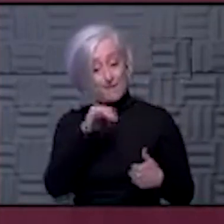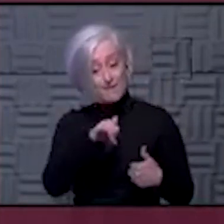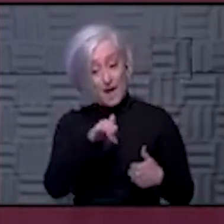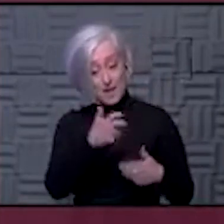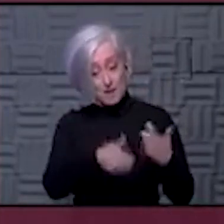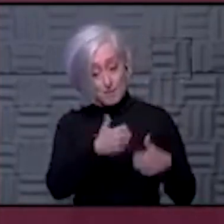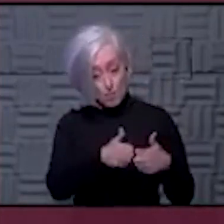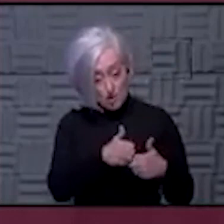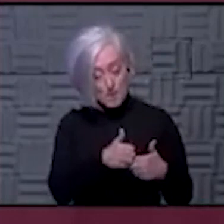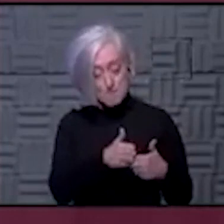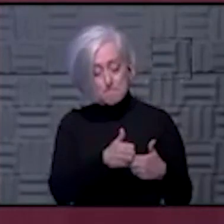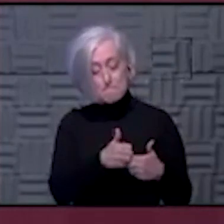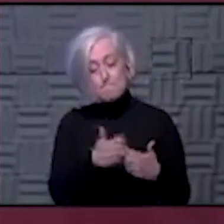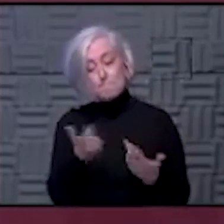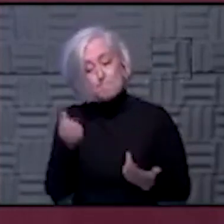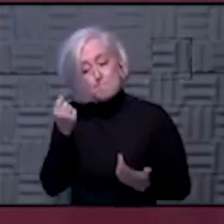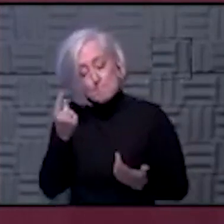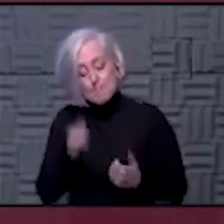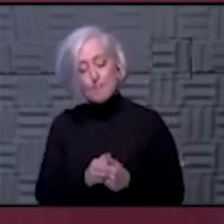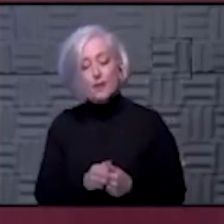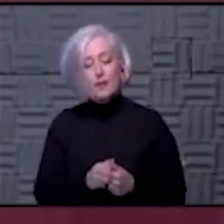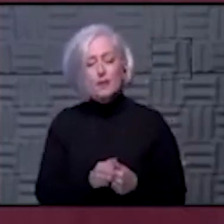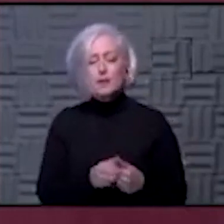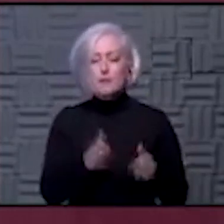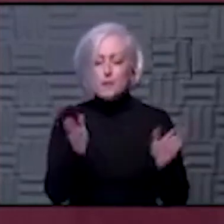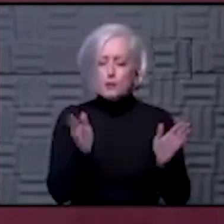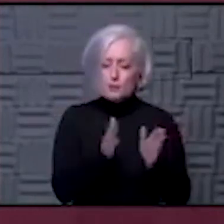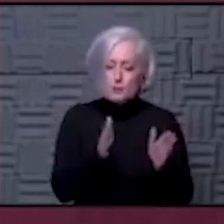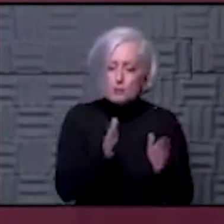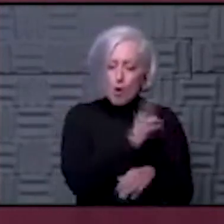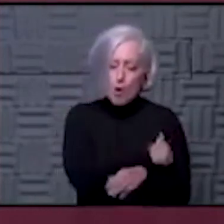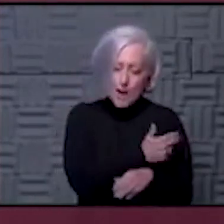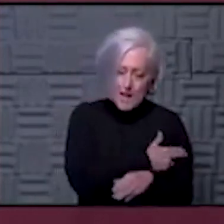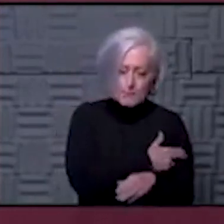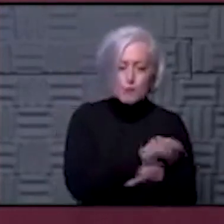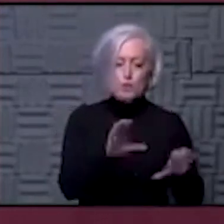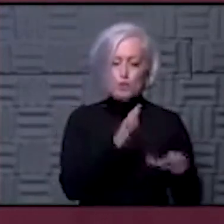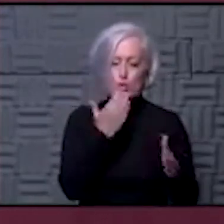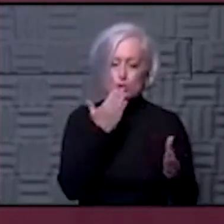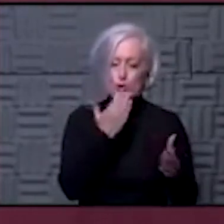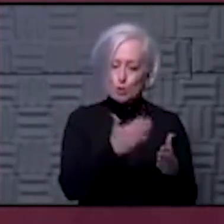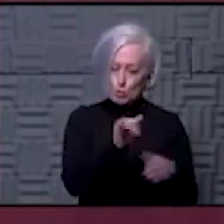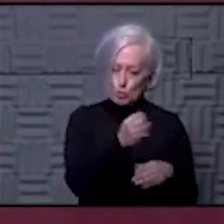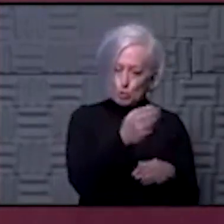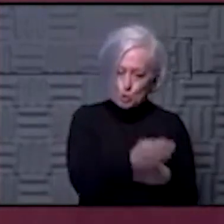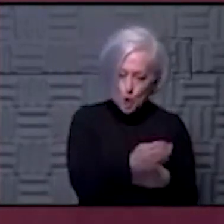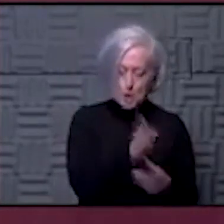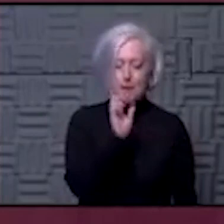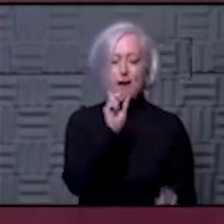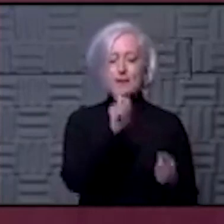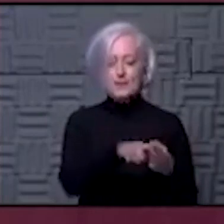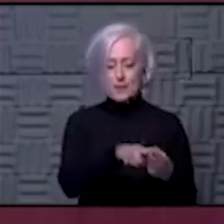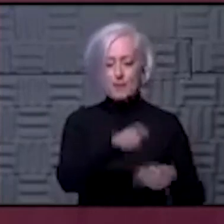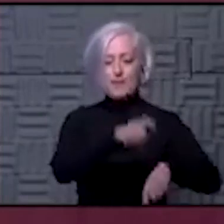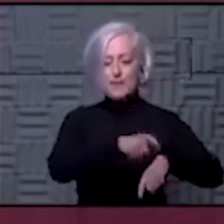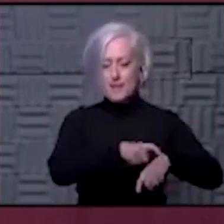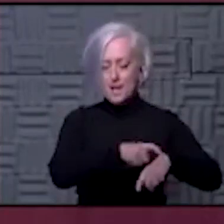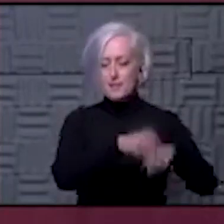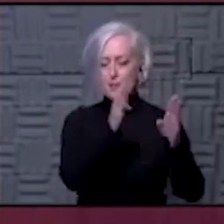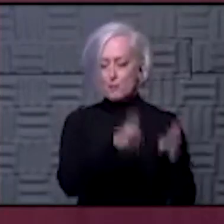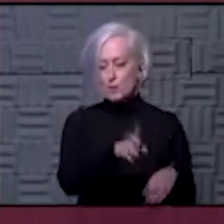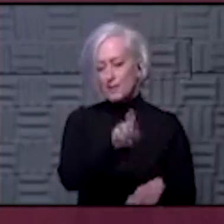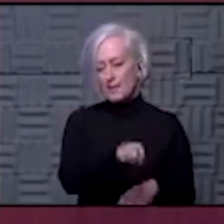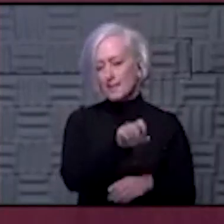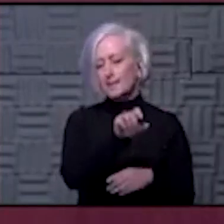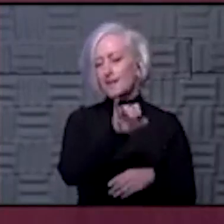doing a great job at trying to keep people in place until they need critical care. And once you need critical care, you're going to have to move out. Interesting article